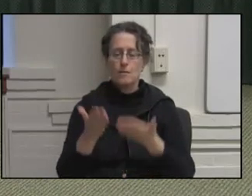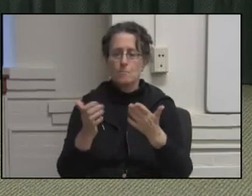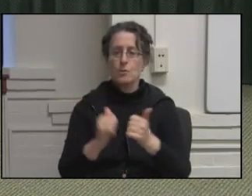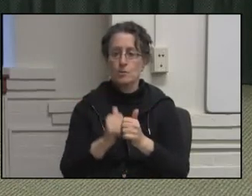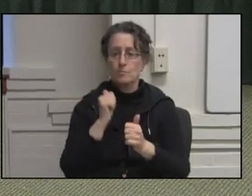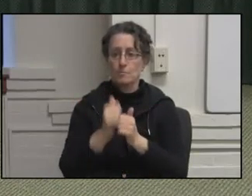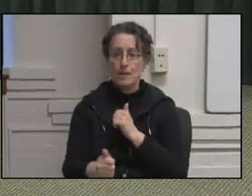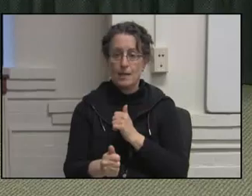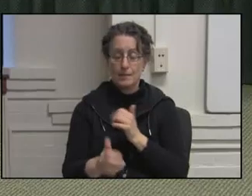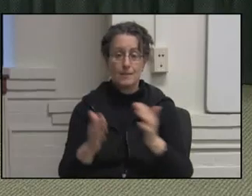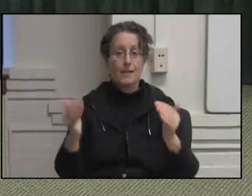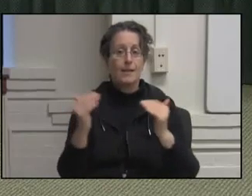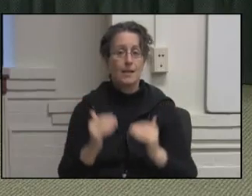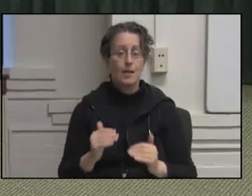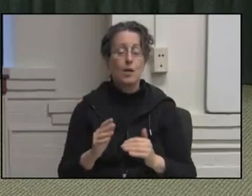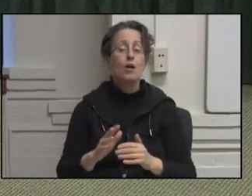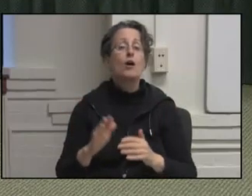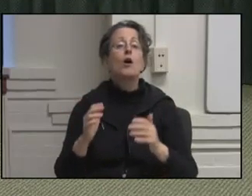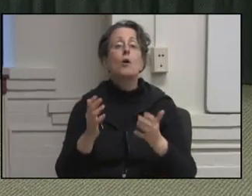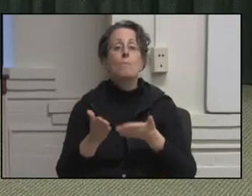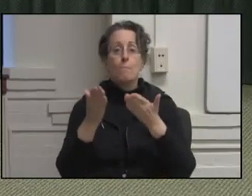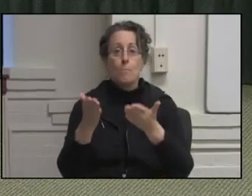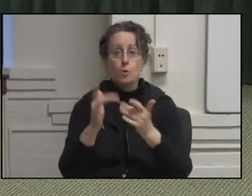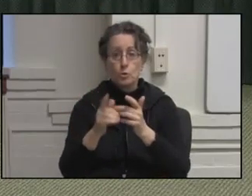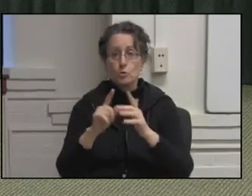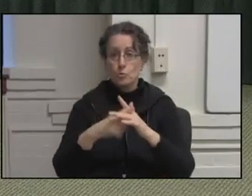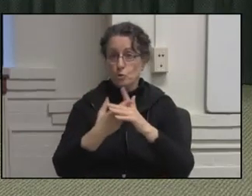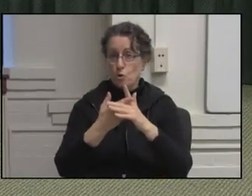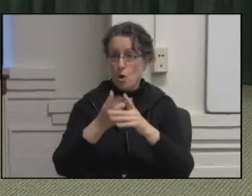take a motion to convene as water and sewer commissioners.